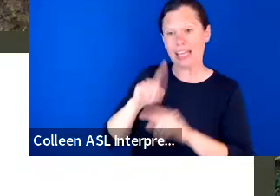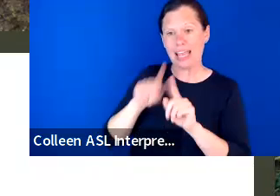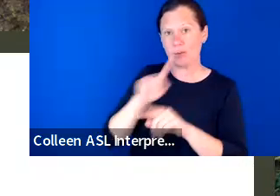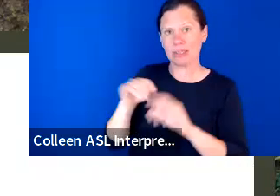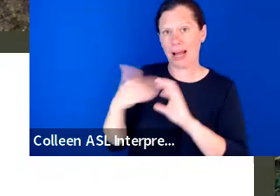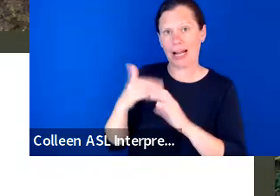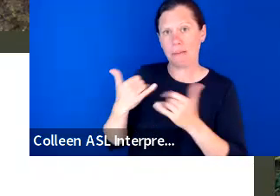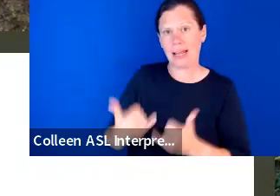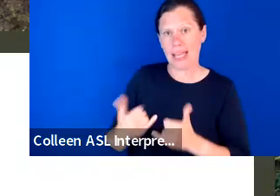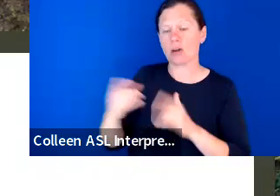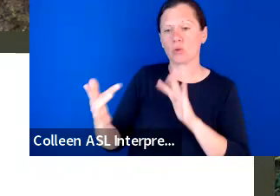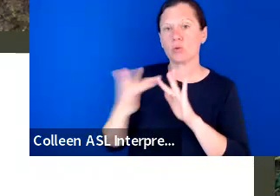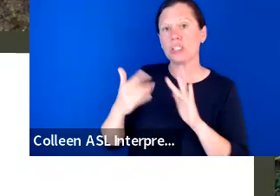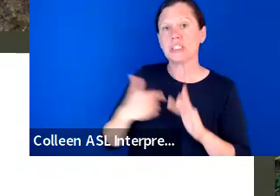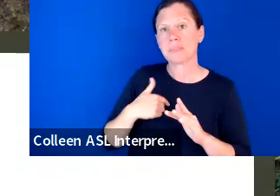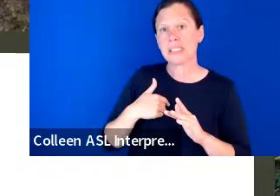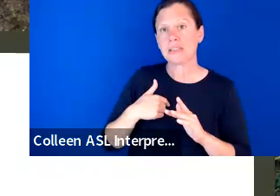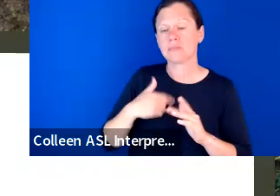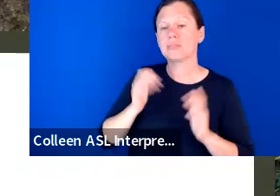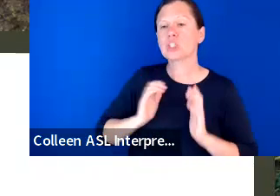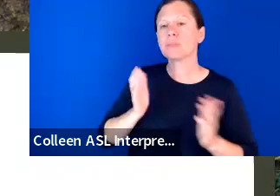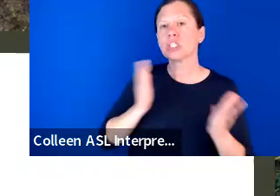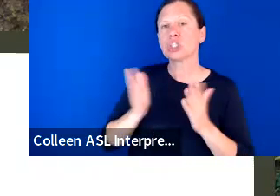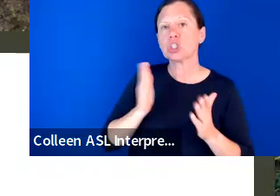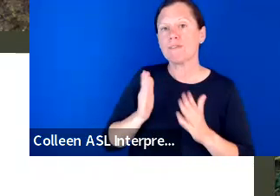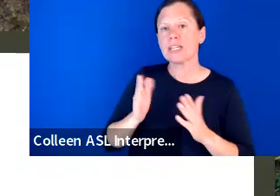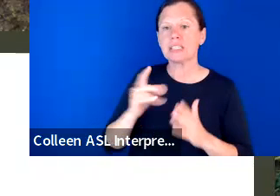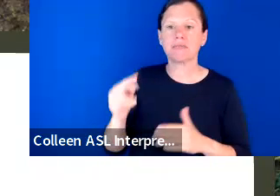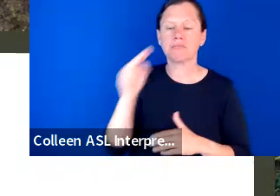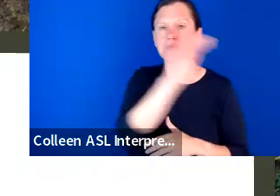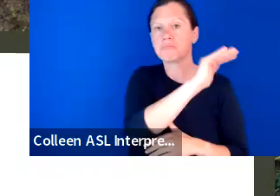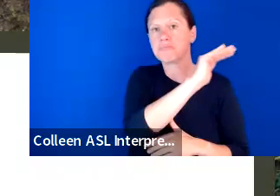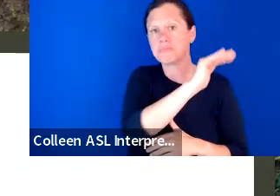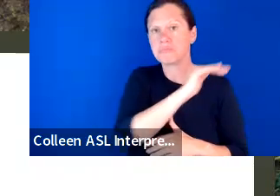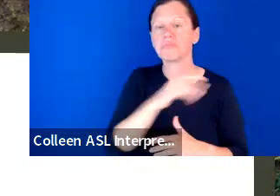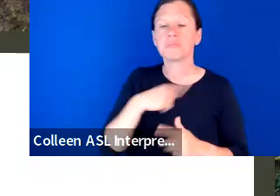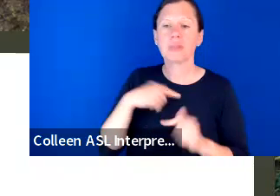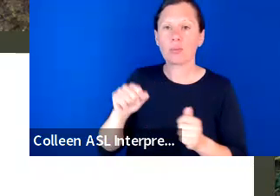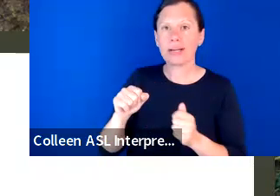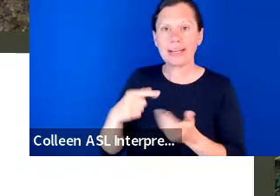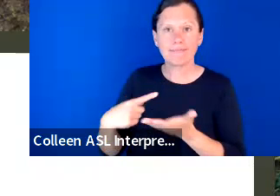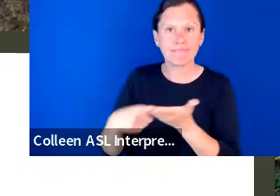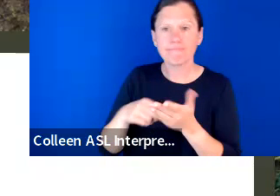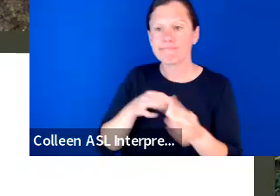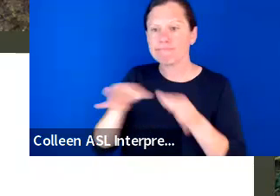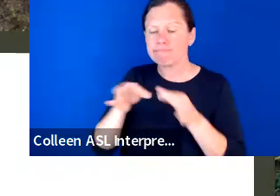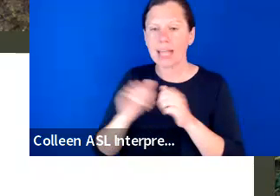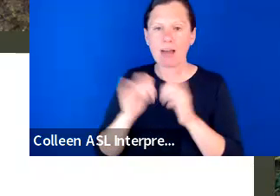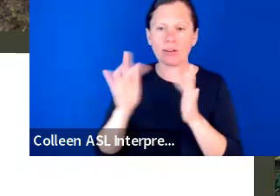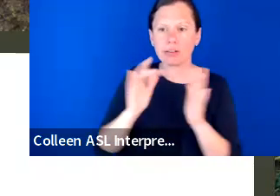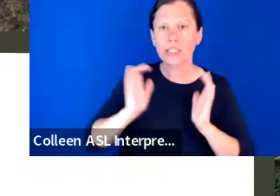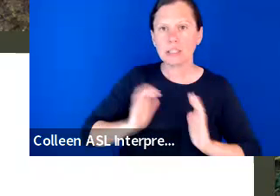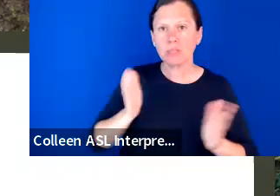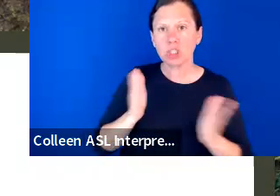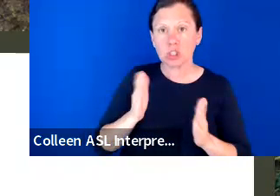to our customer service center. Andrea, I think we'll talk about that in a second, but if you submitted it not anonymously, we will reach